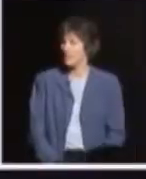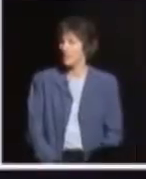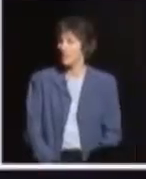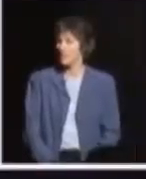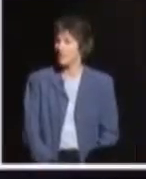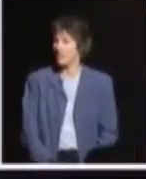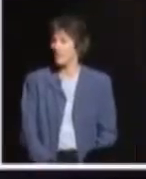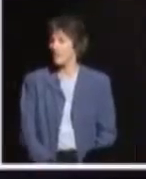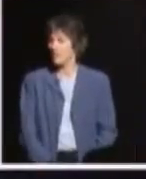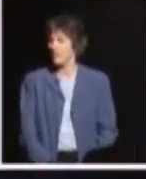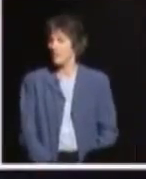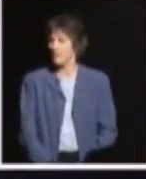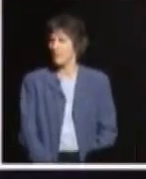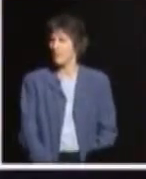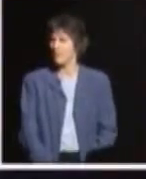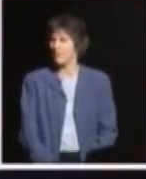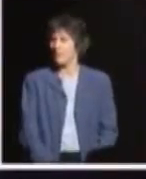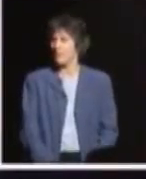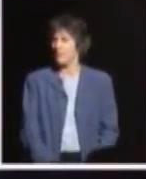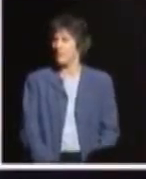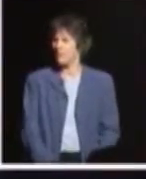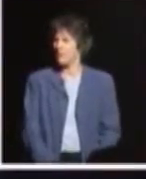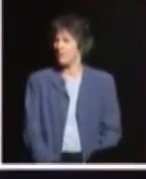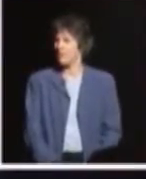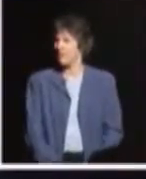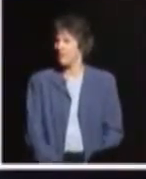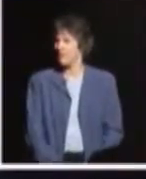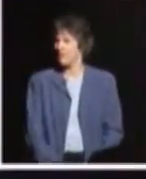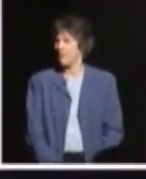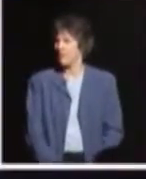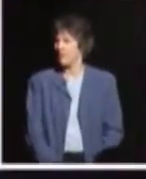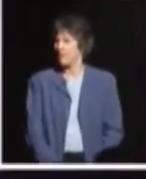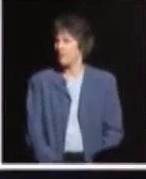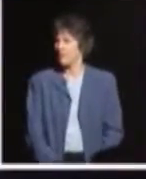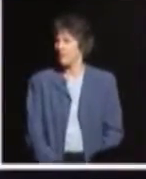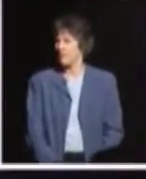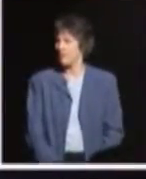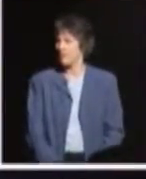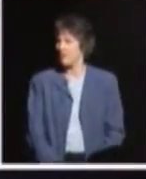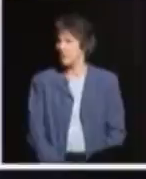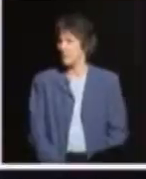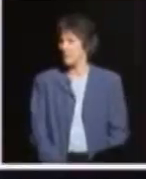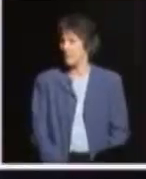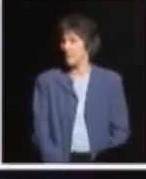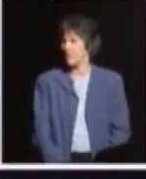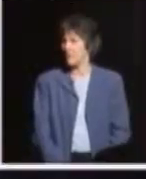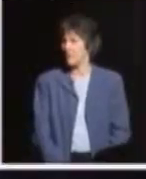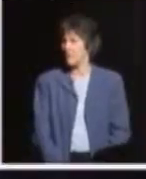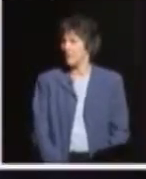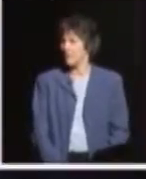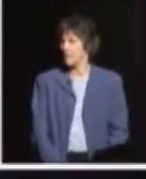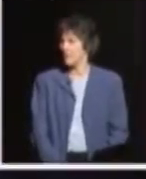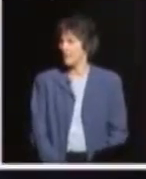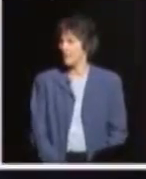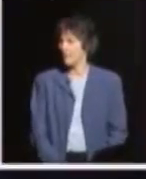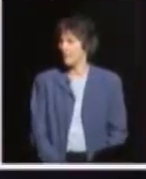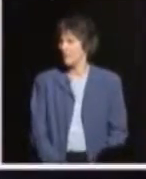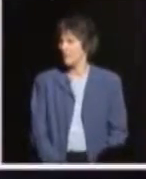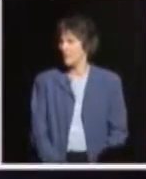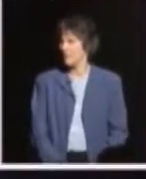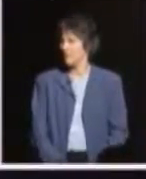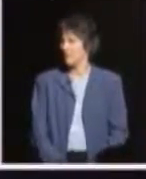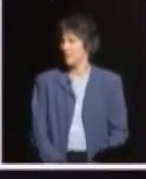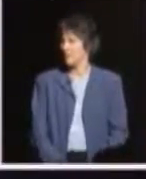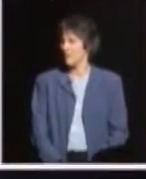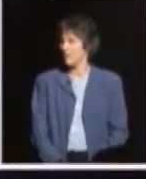you know, this is the 21st century. And so this bill is coming along, and there's different advocates for different accessibility issues.